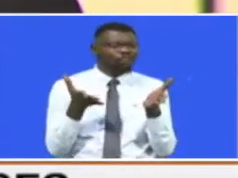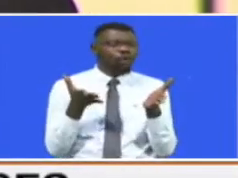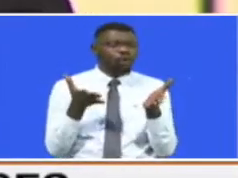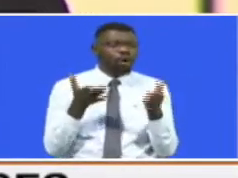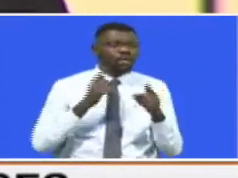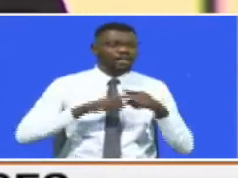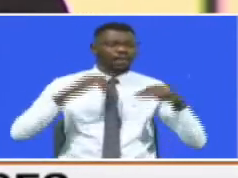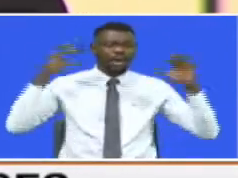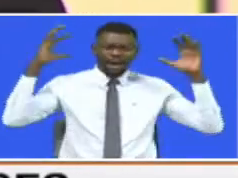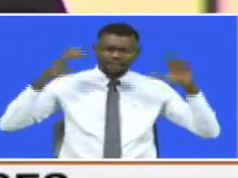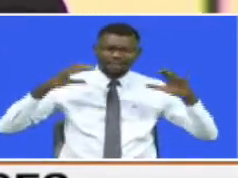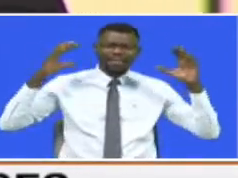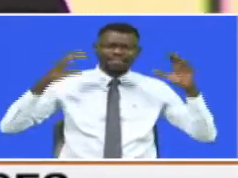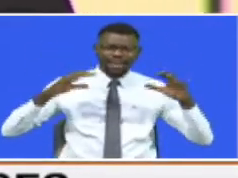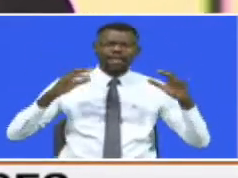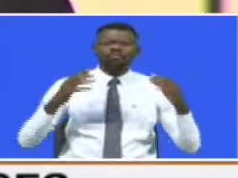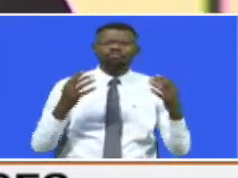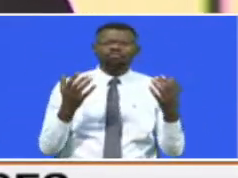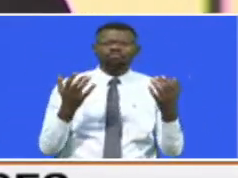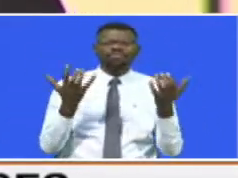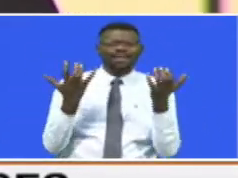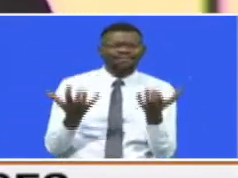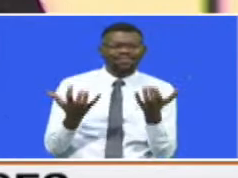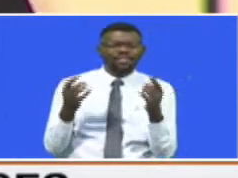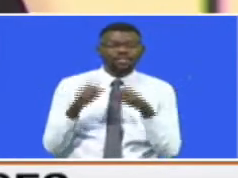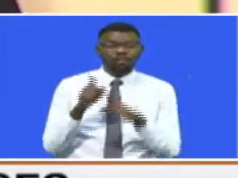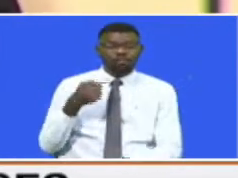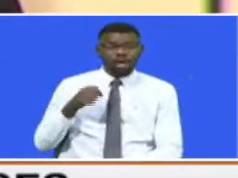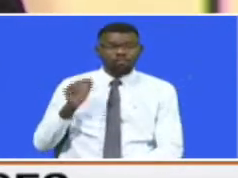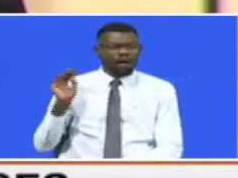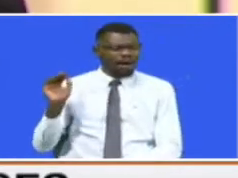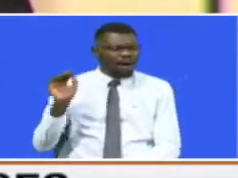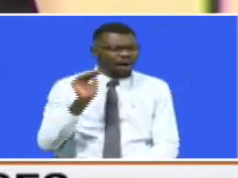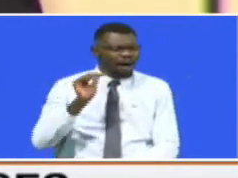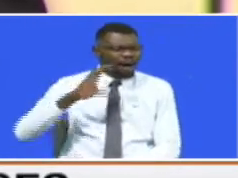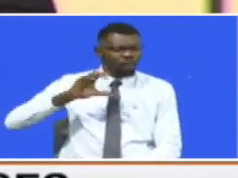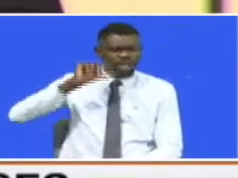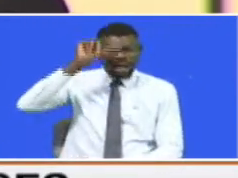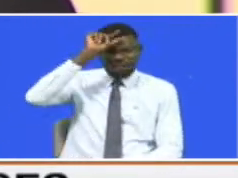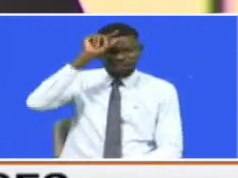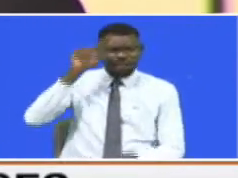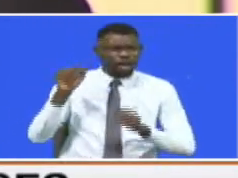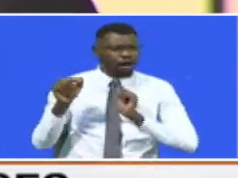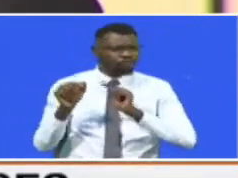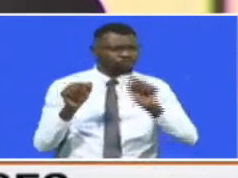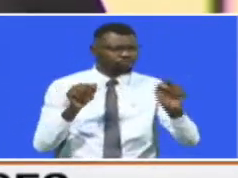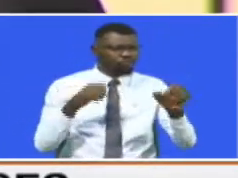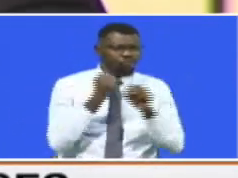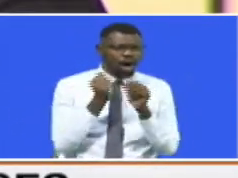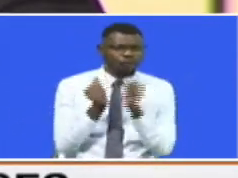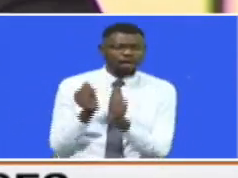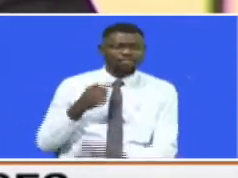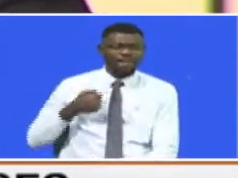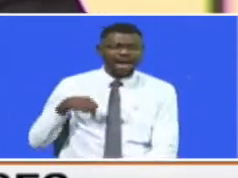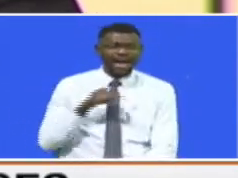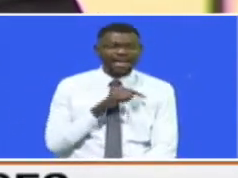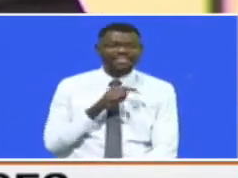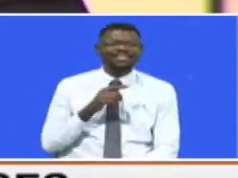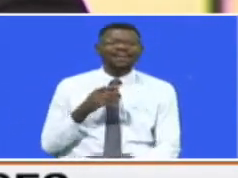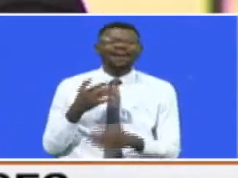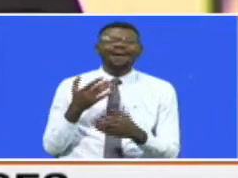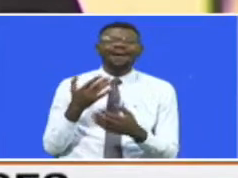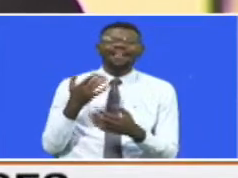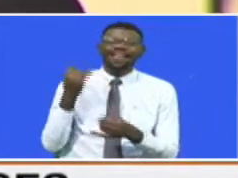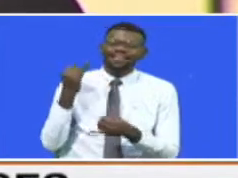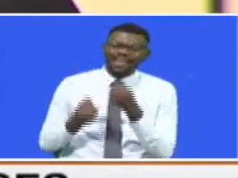season. We have also asked county governments to work with us on the last mile